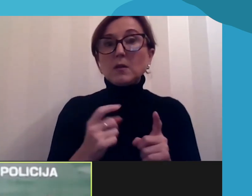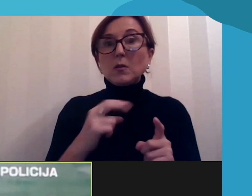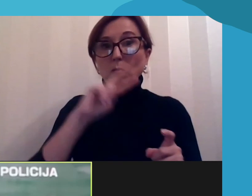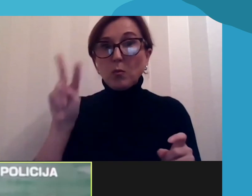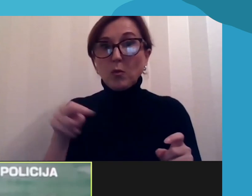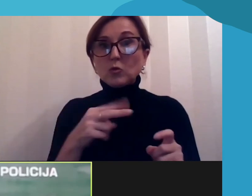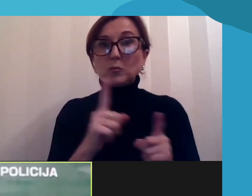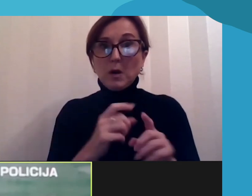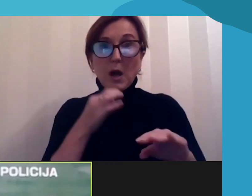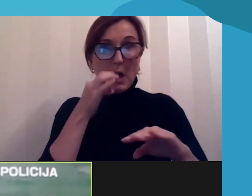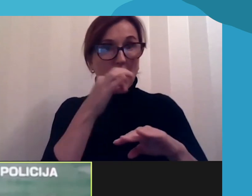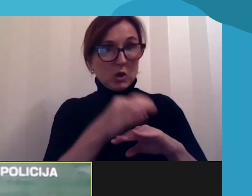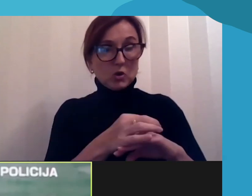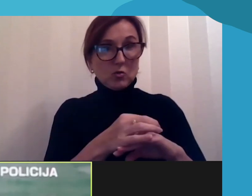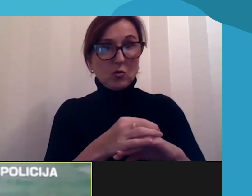hate crimes